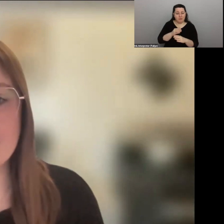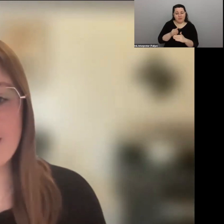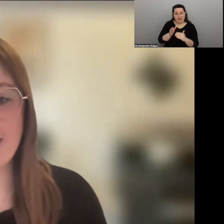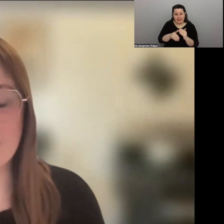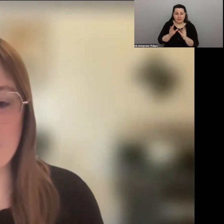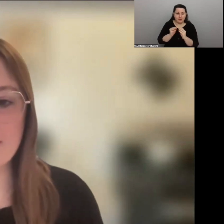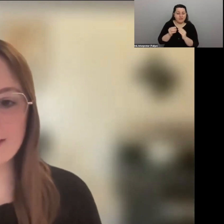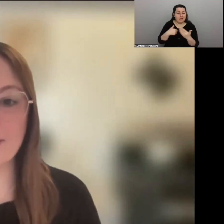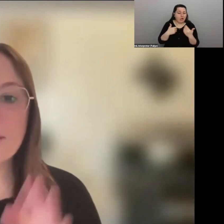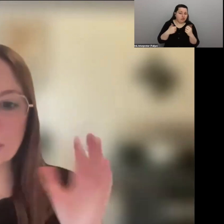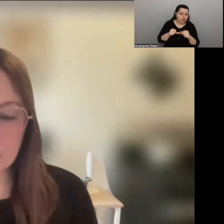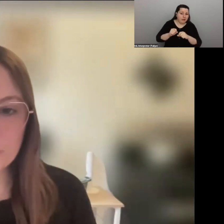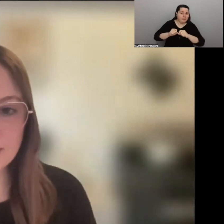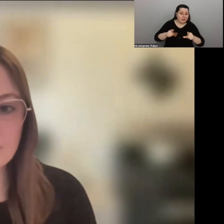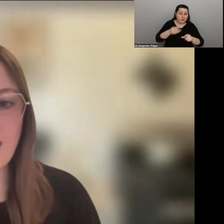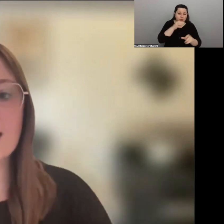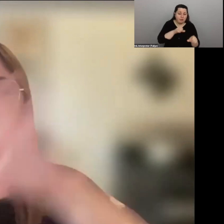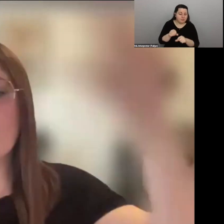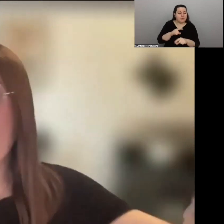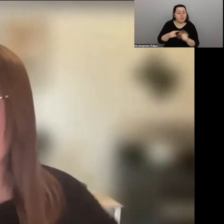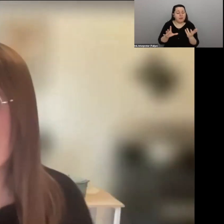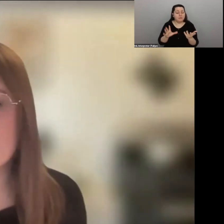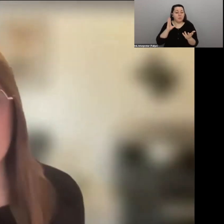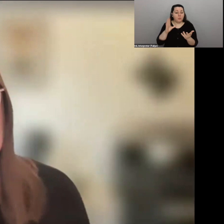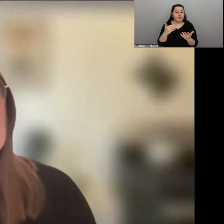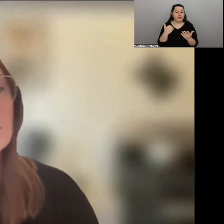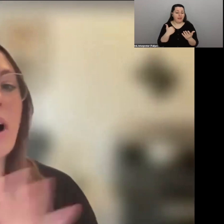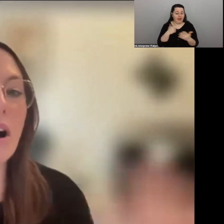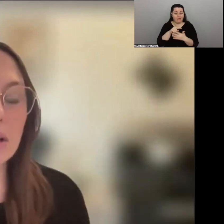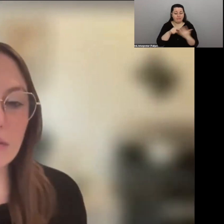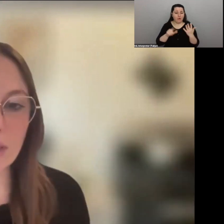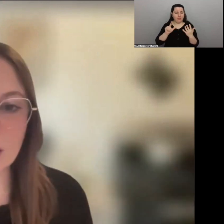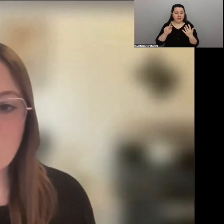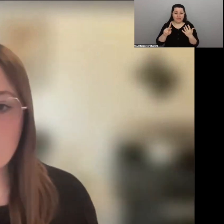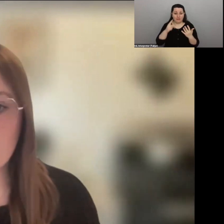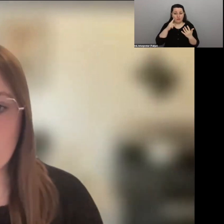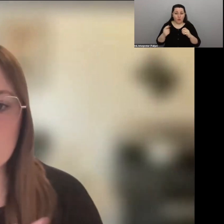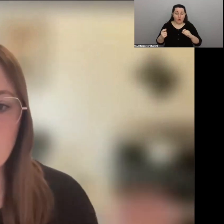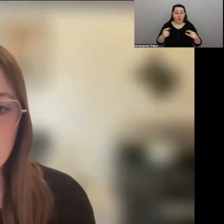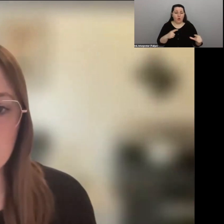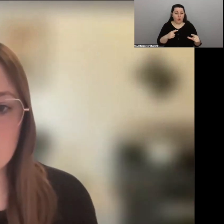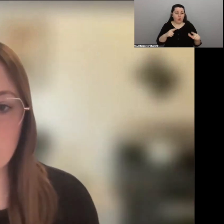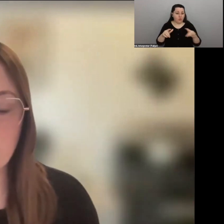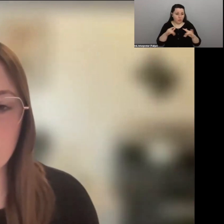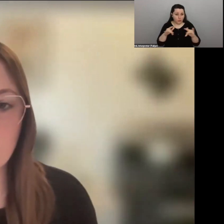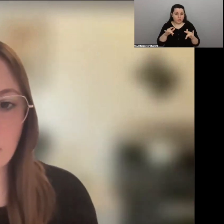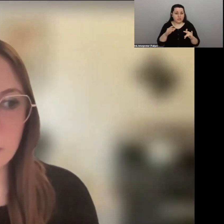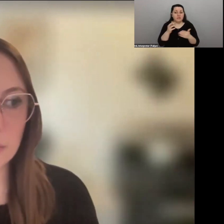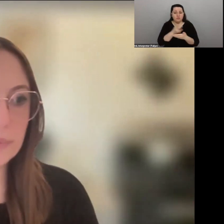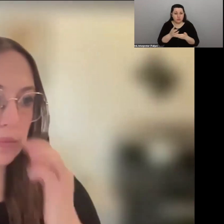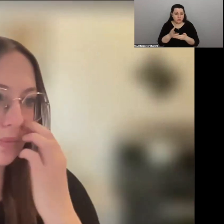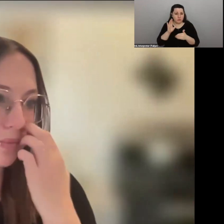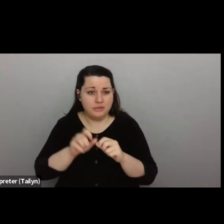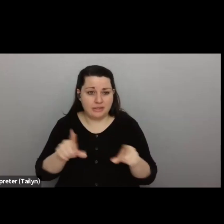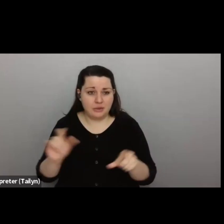earlier, but it may take a moment. But you will receive that. All the links to all of the recordings and resources will be coming your way